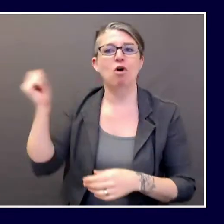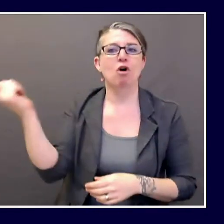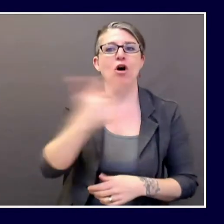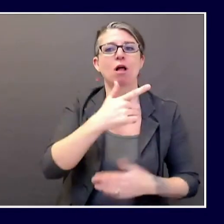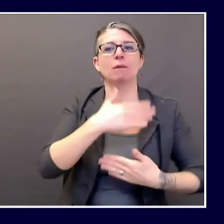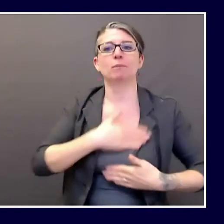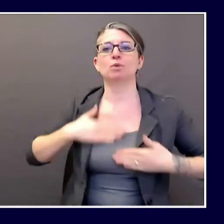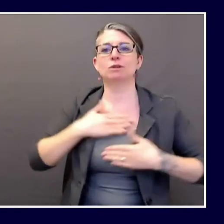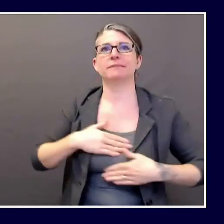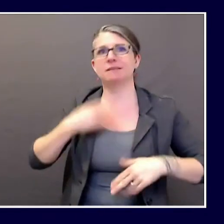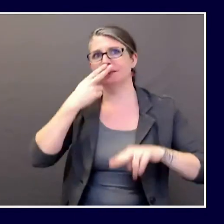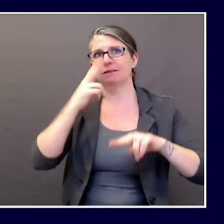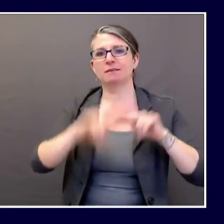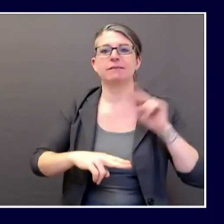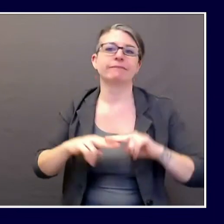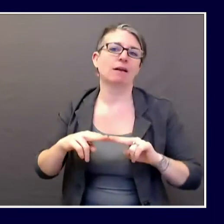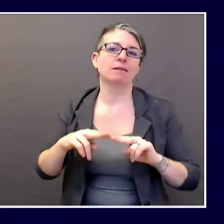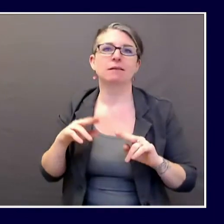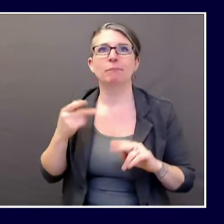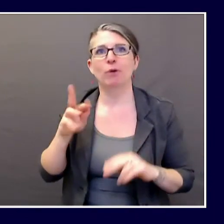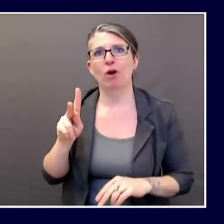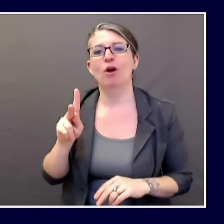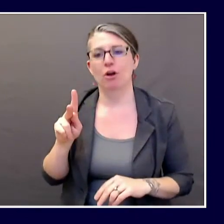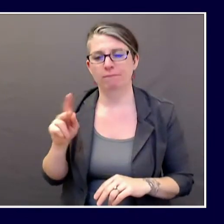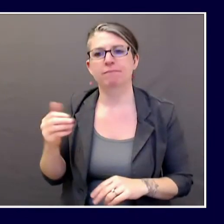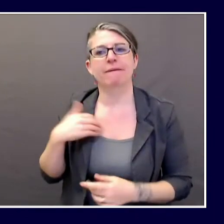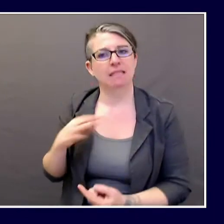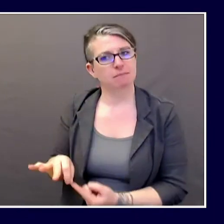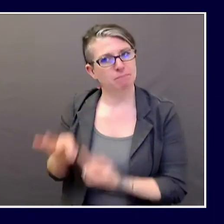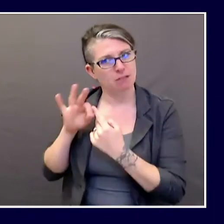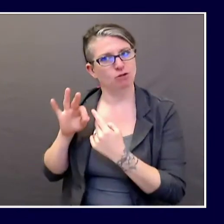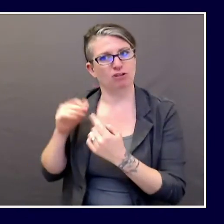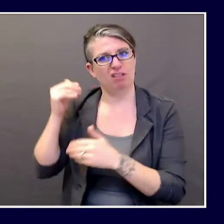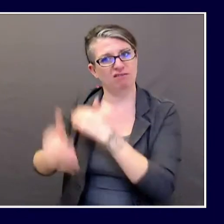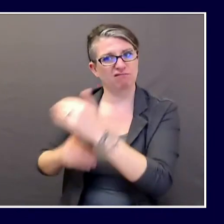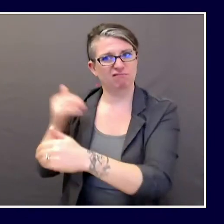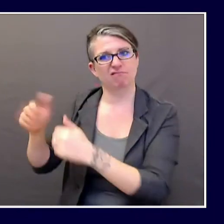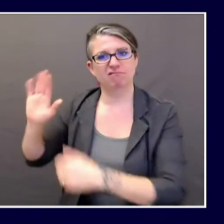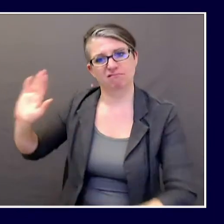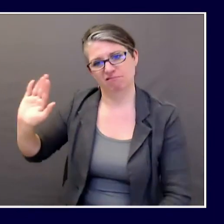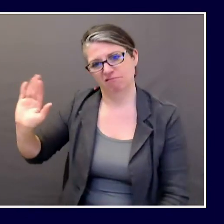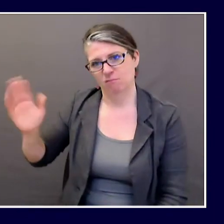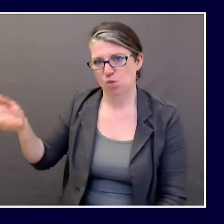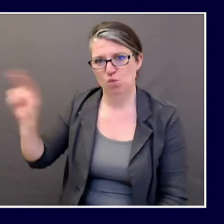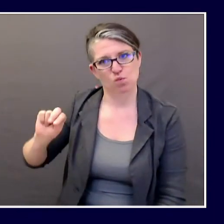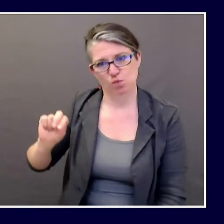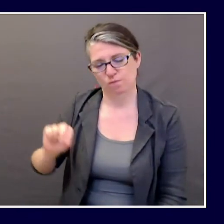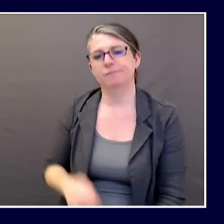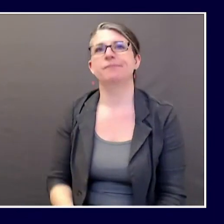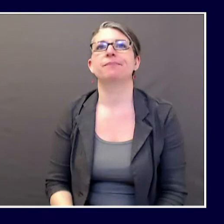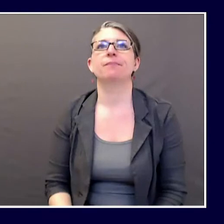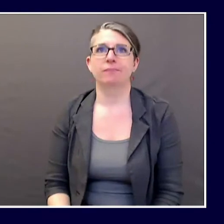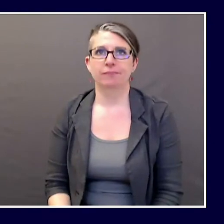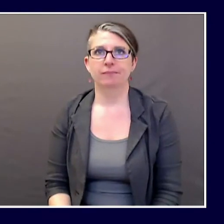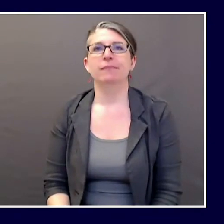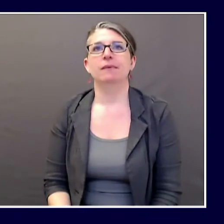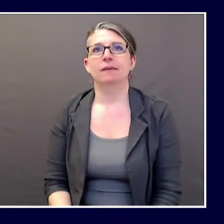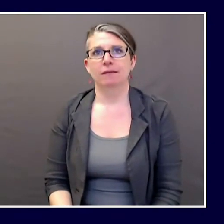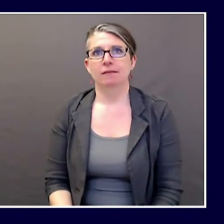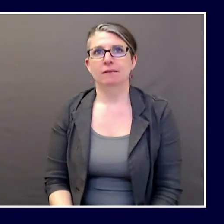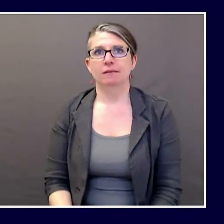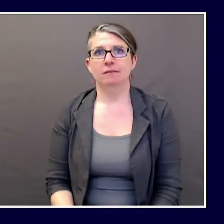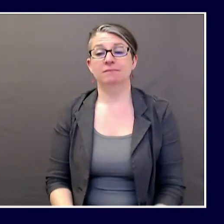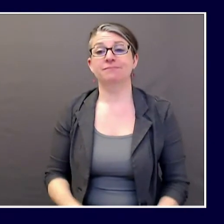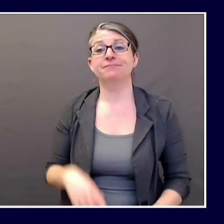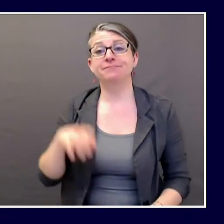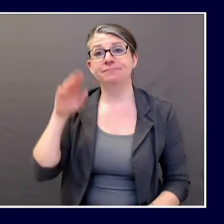gatherings, but I just want to put in a note, there are so many nuances there. So specific questions should really be focused